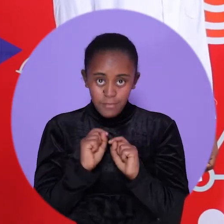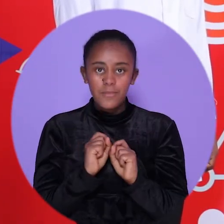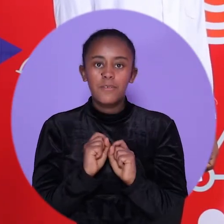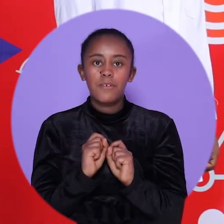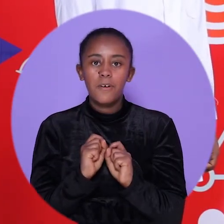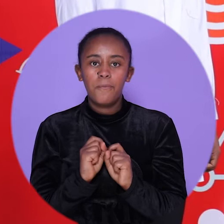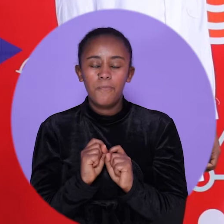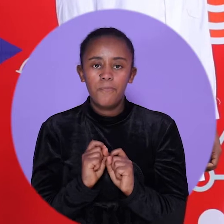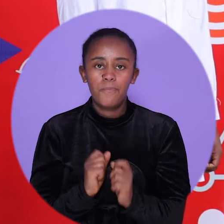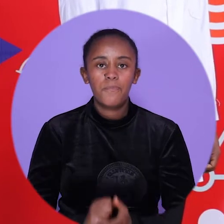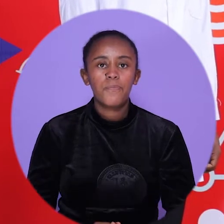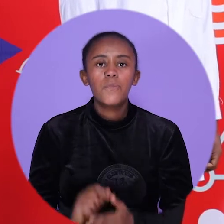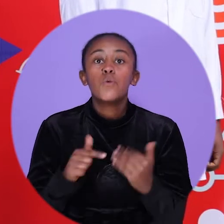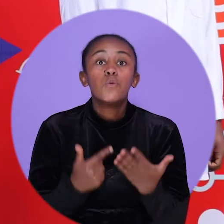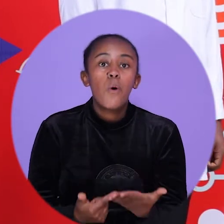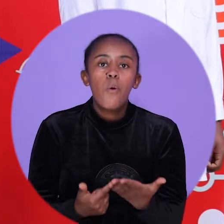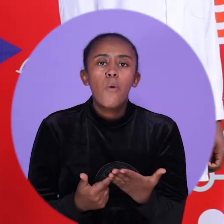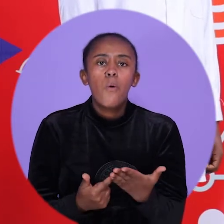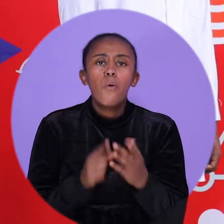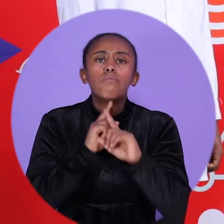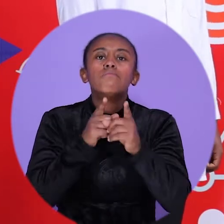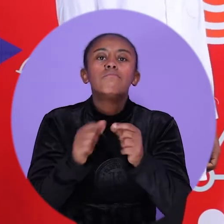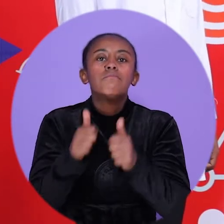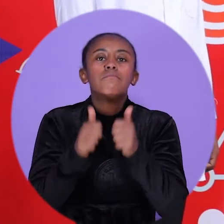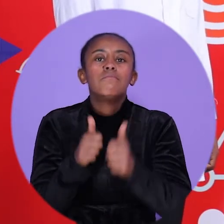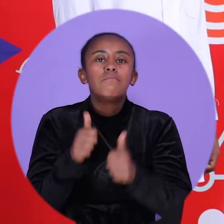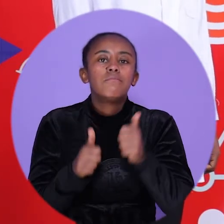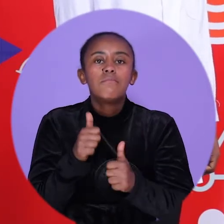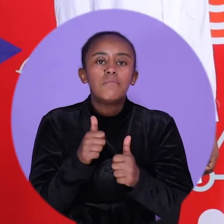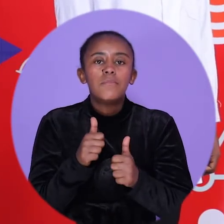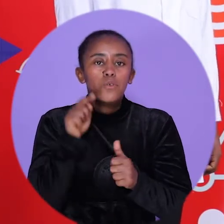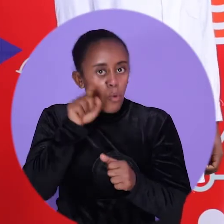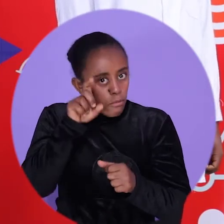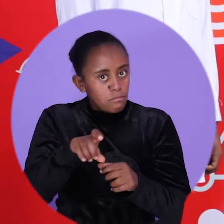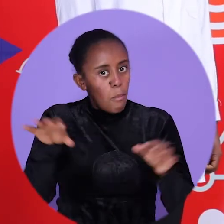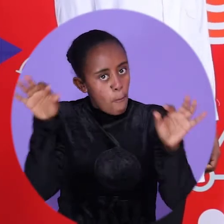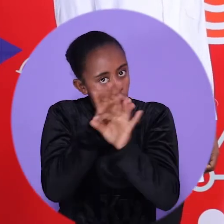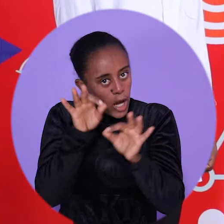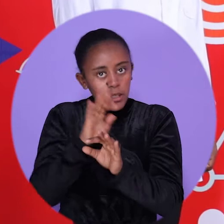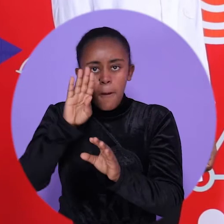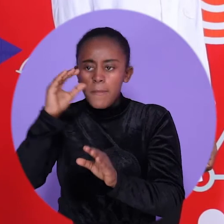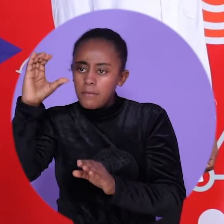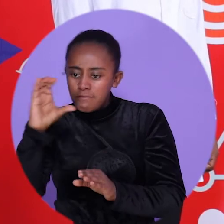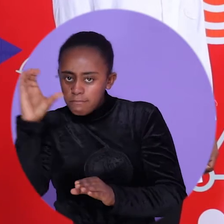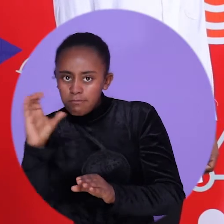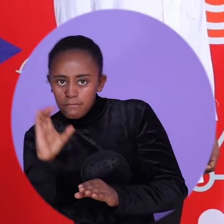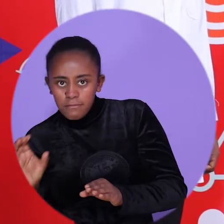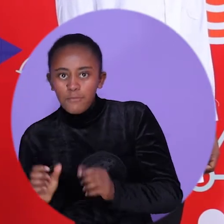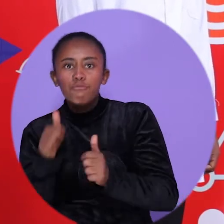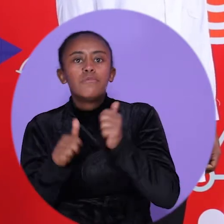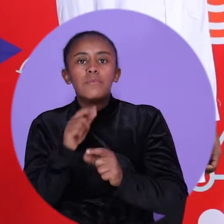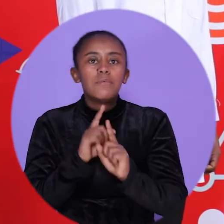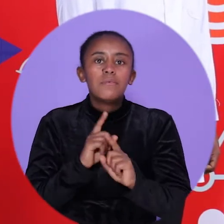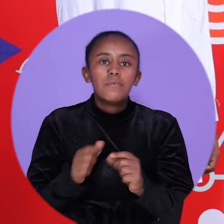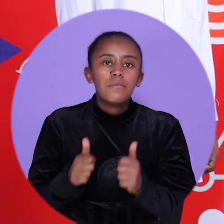is a square. So, what will be the response? You have to match under column B. Which one is the answer?